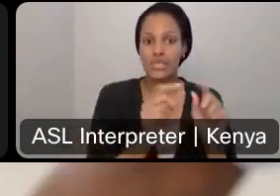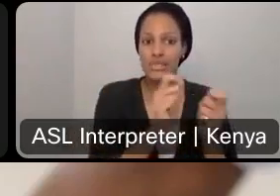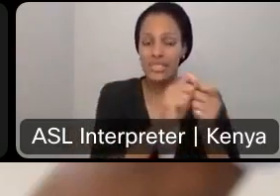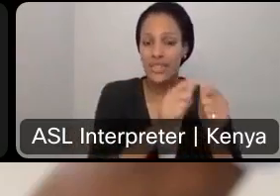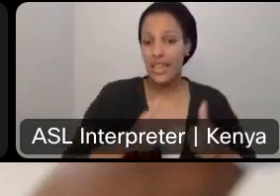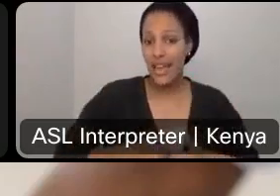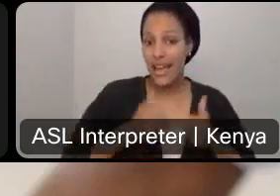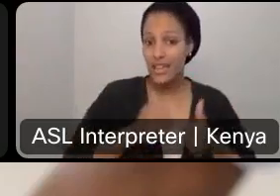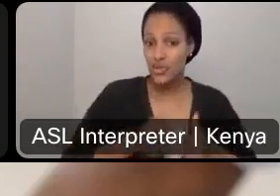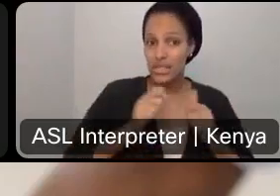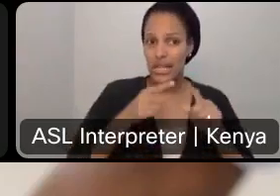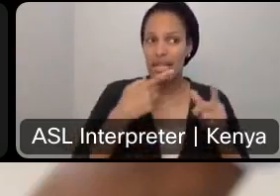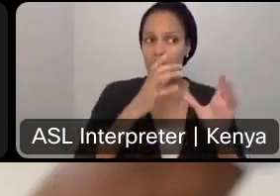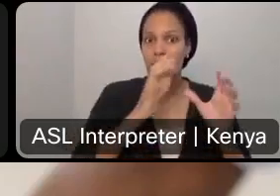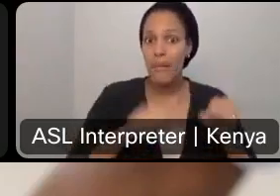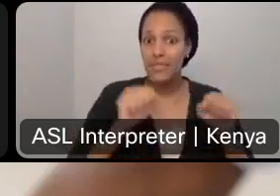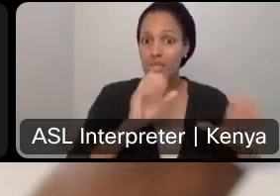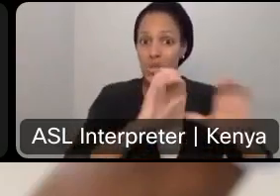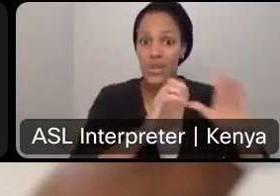partner to a survivor's whereabouts.